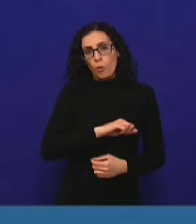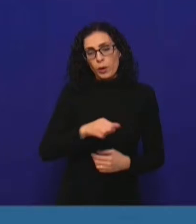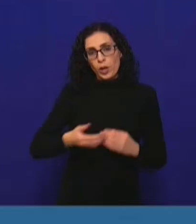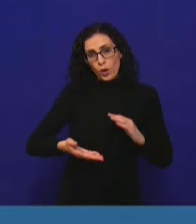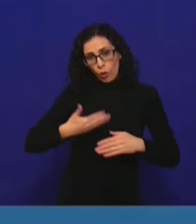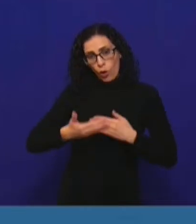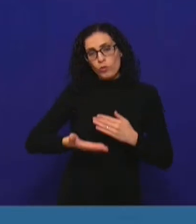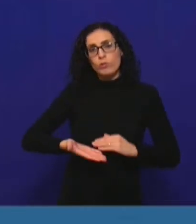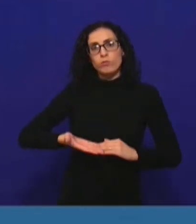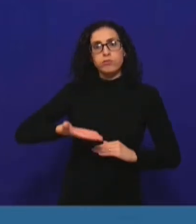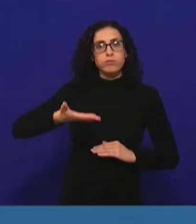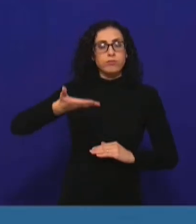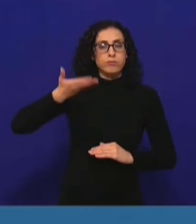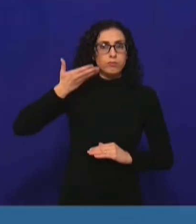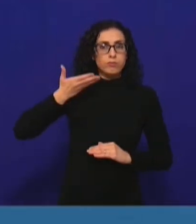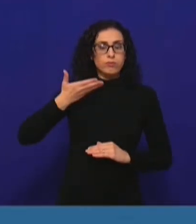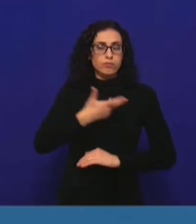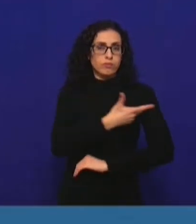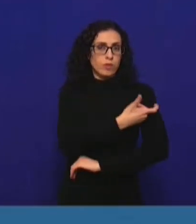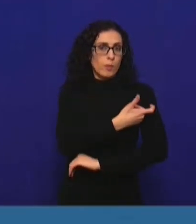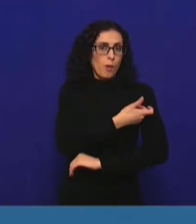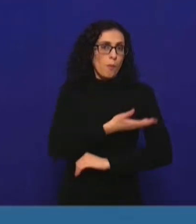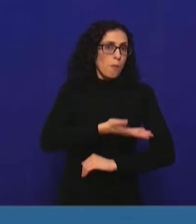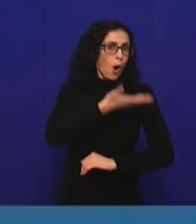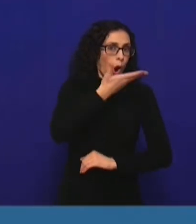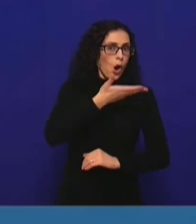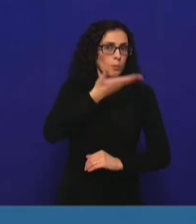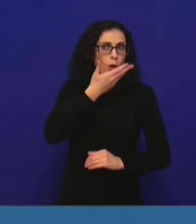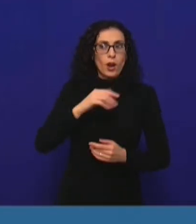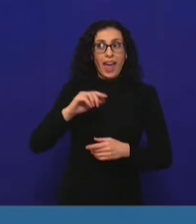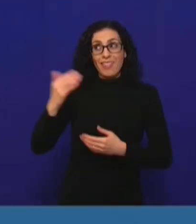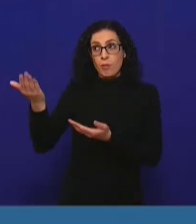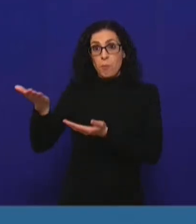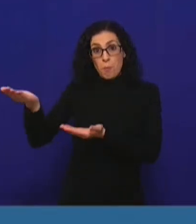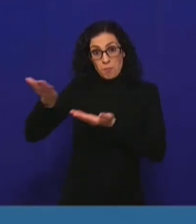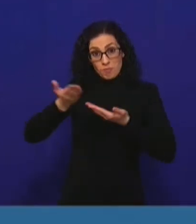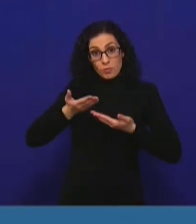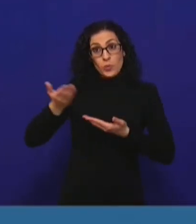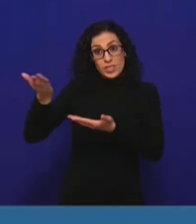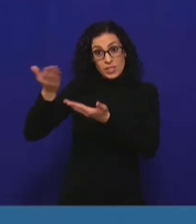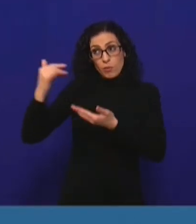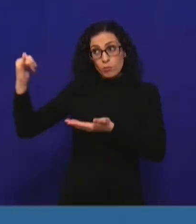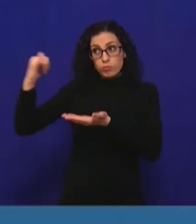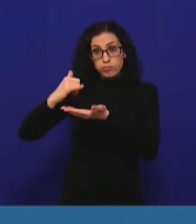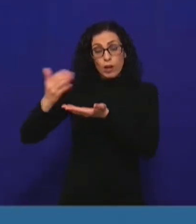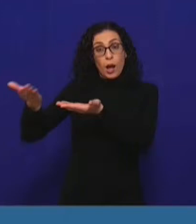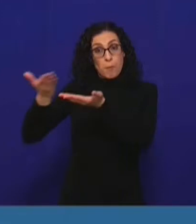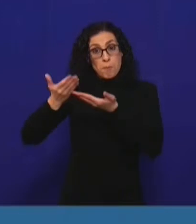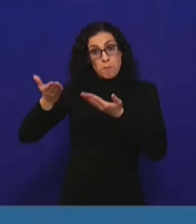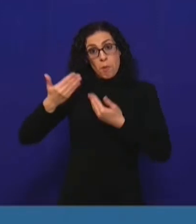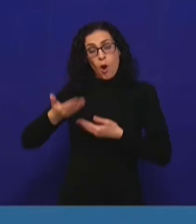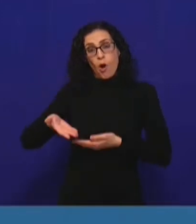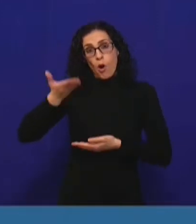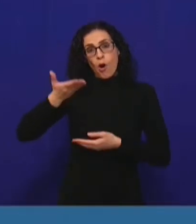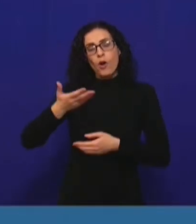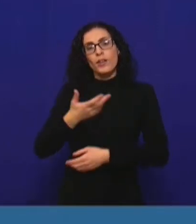number of doses that we are giving as we get more vaccine supplies, and up to today we have given for